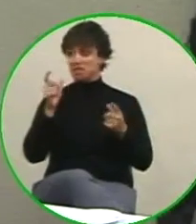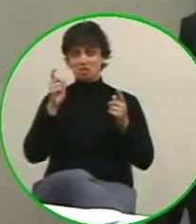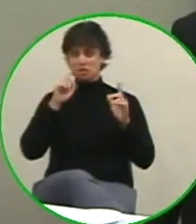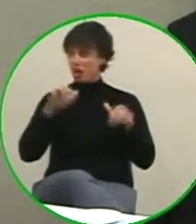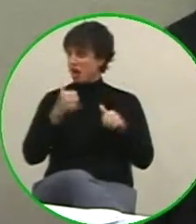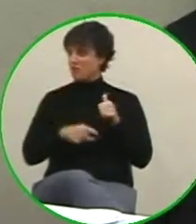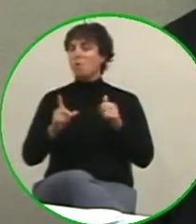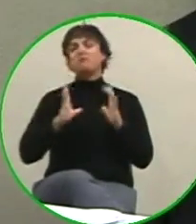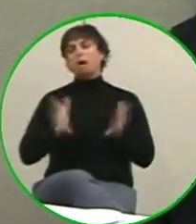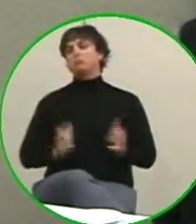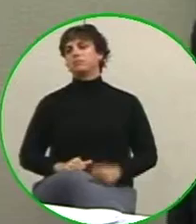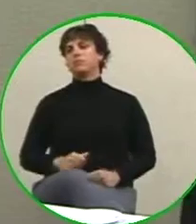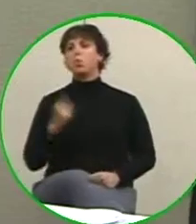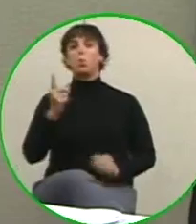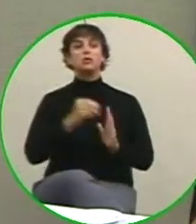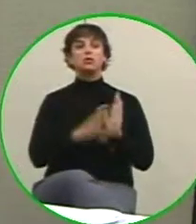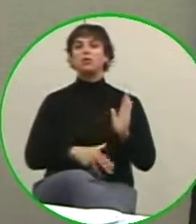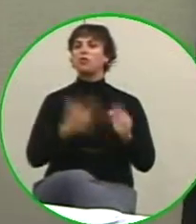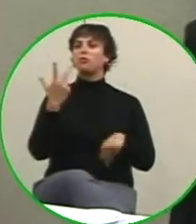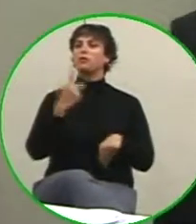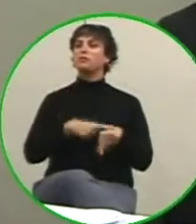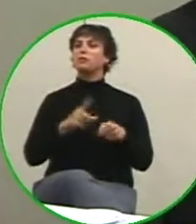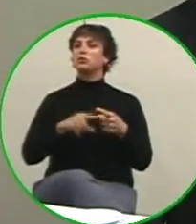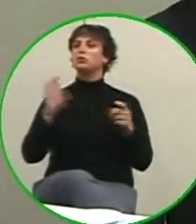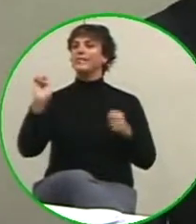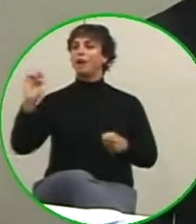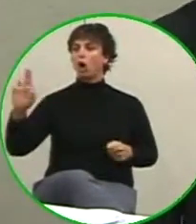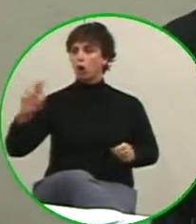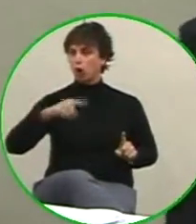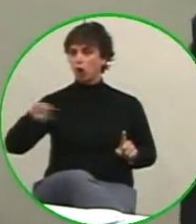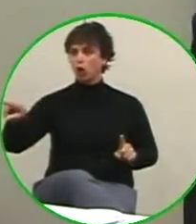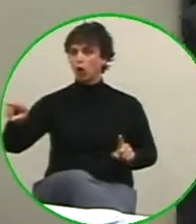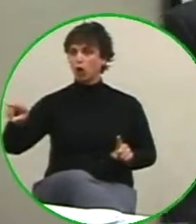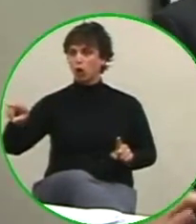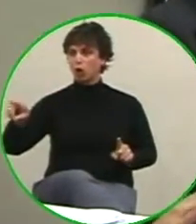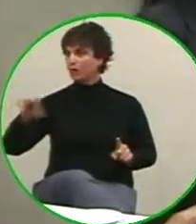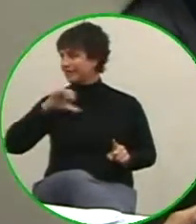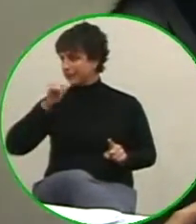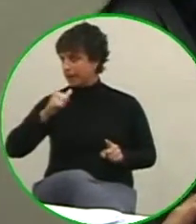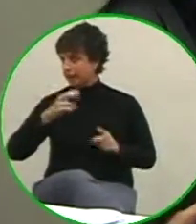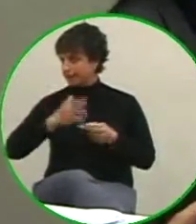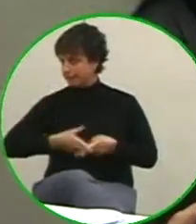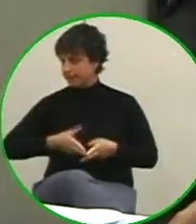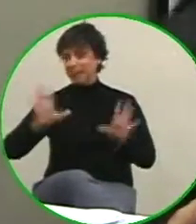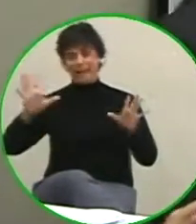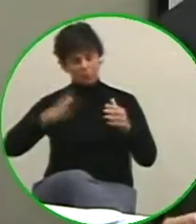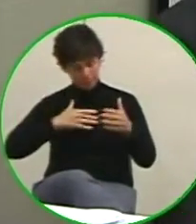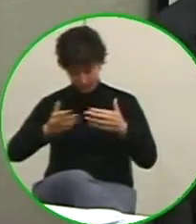One student, 3 trips to to get emergency care, and that's not considered anyway.